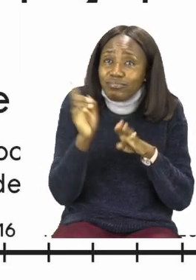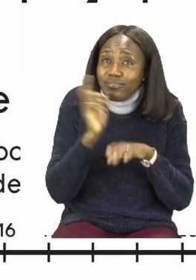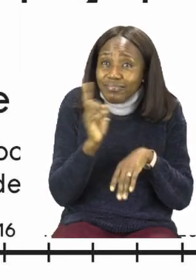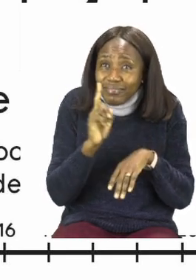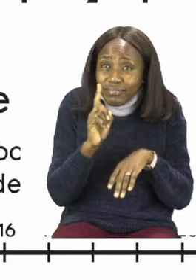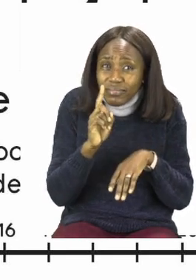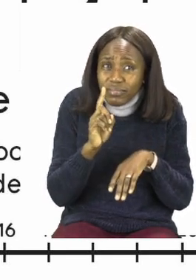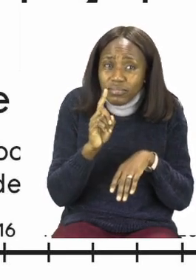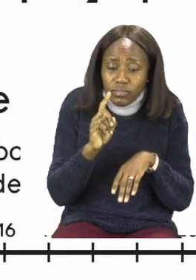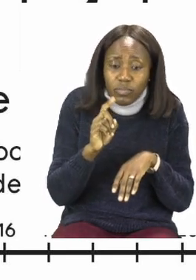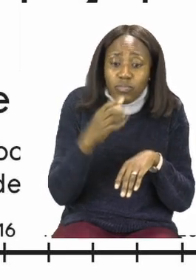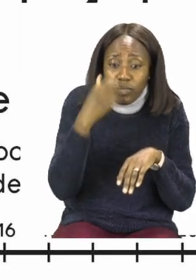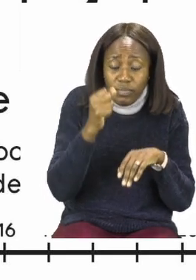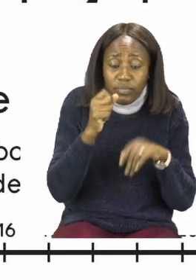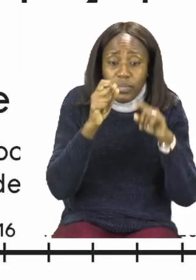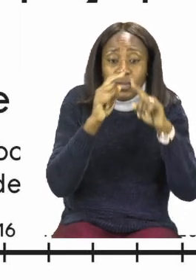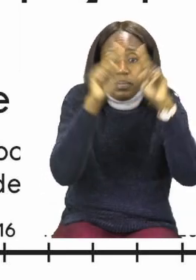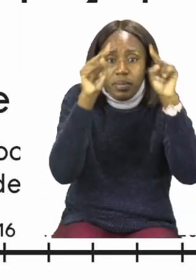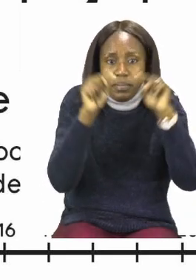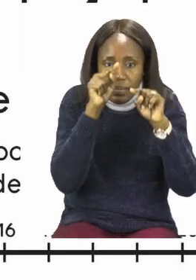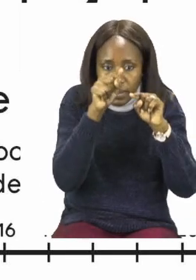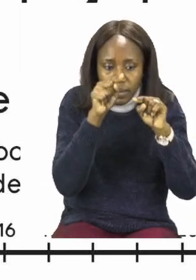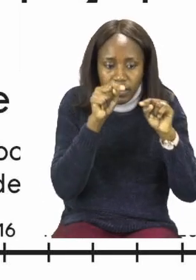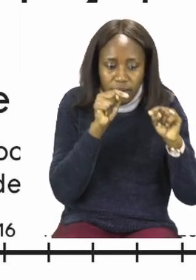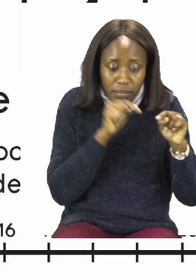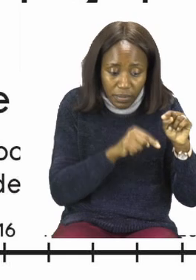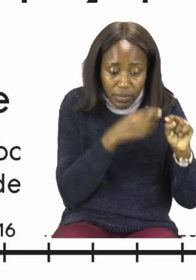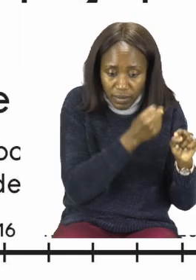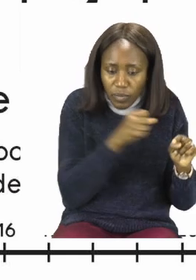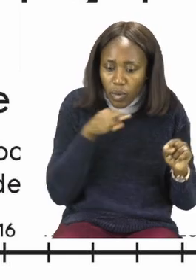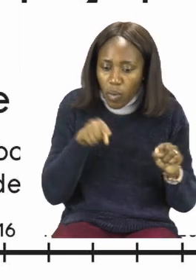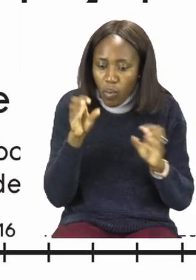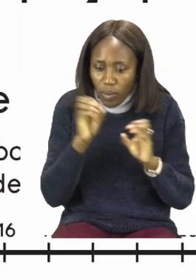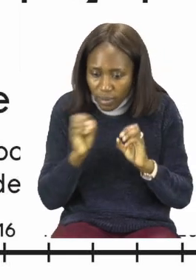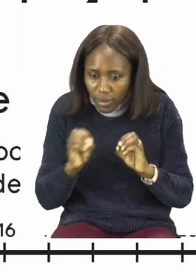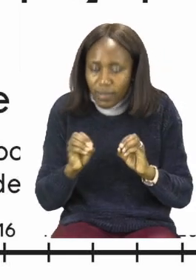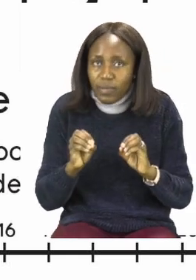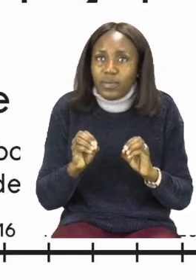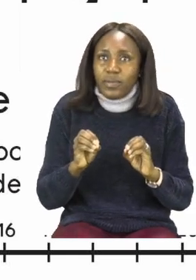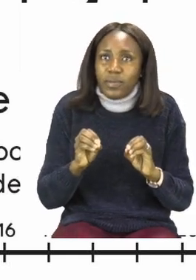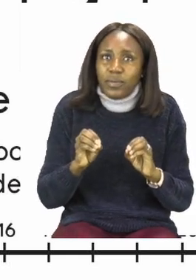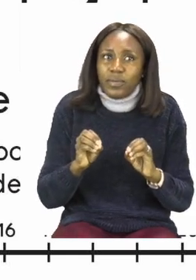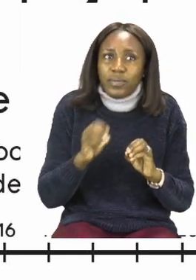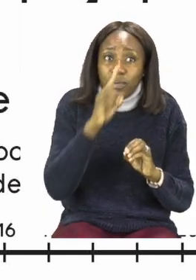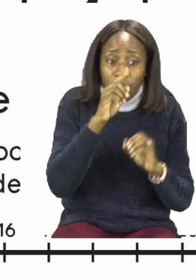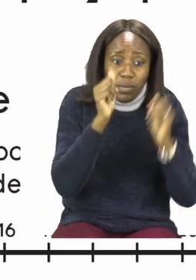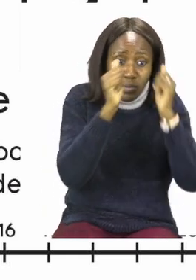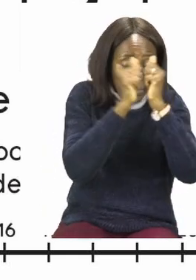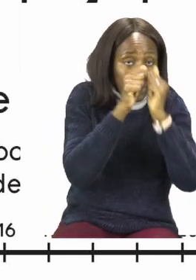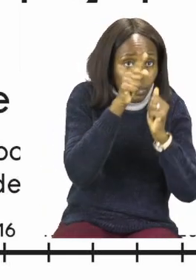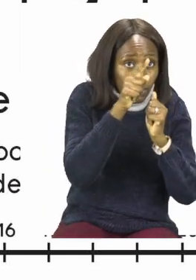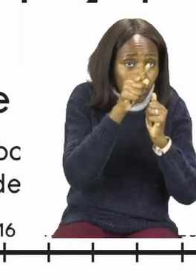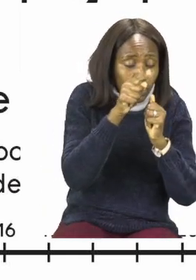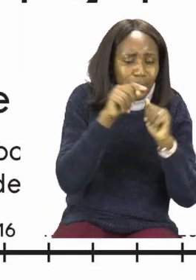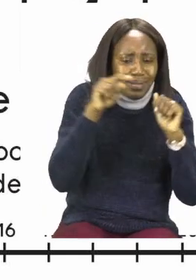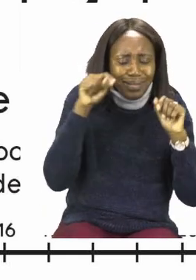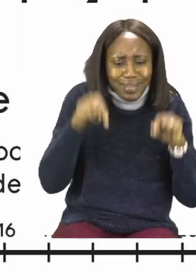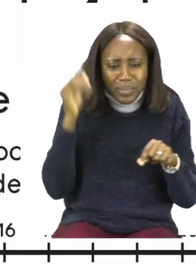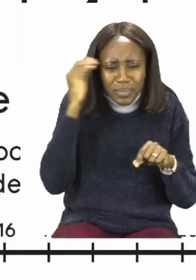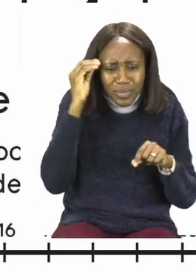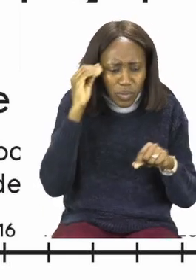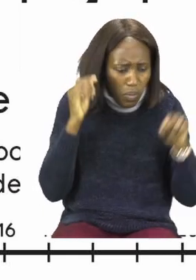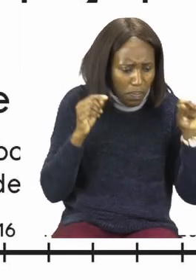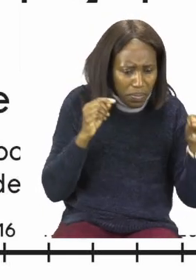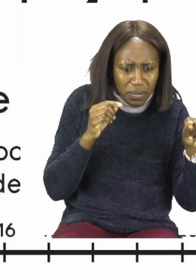missing number. Now the top number that you can see is the one that is the total. So we have to find the other number